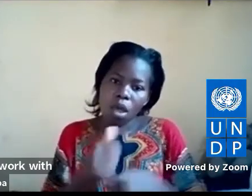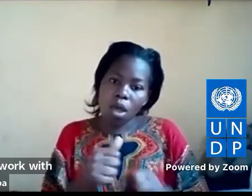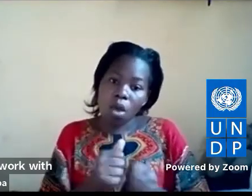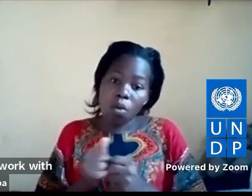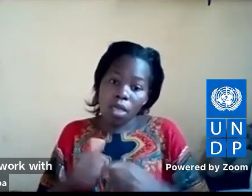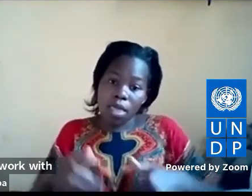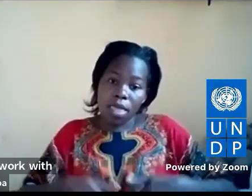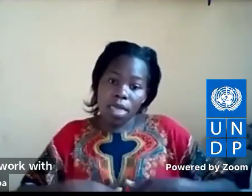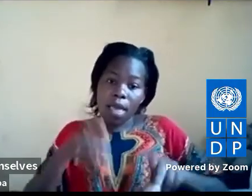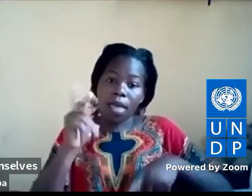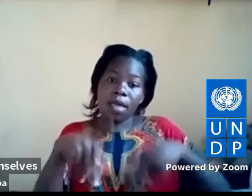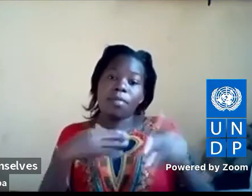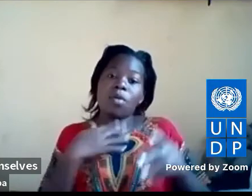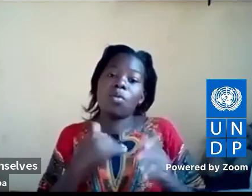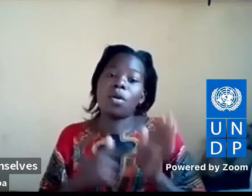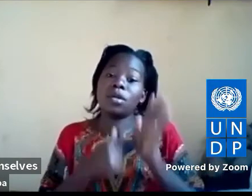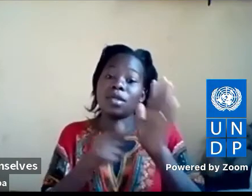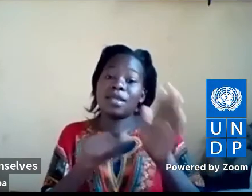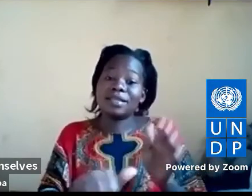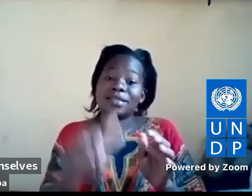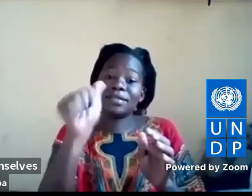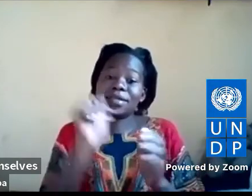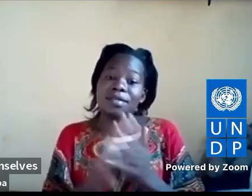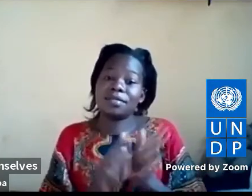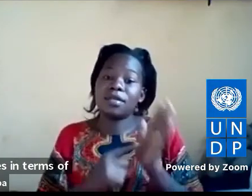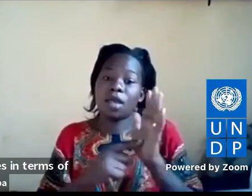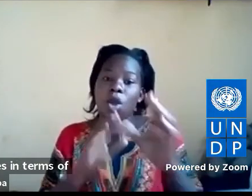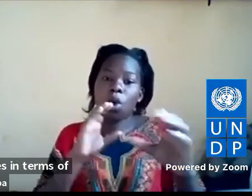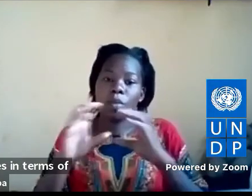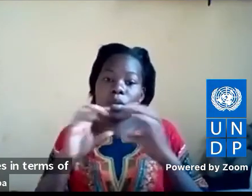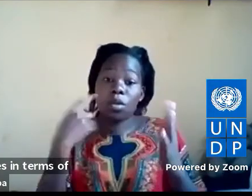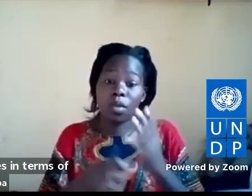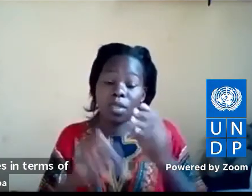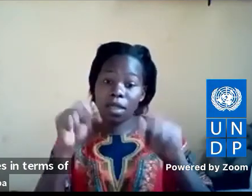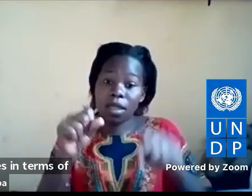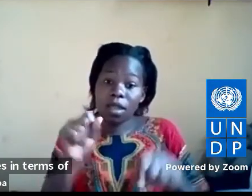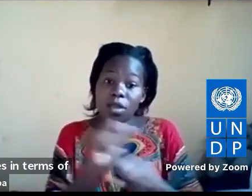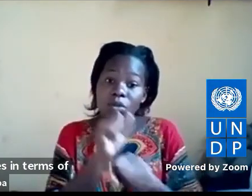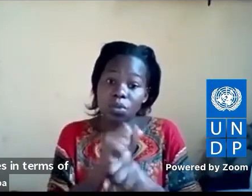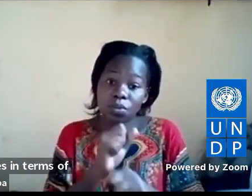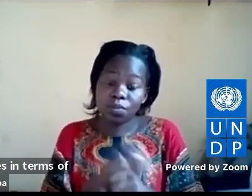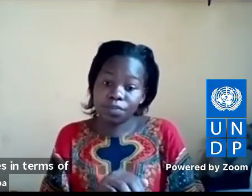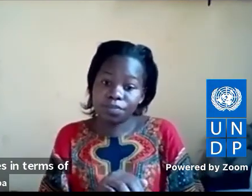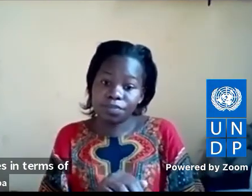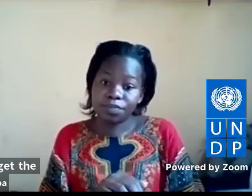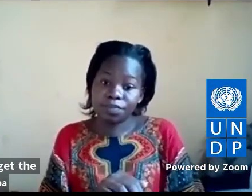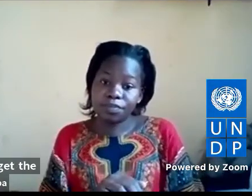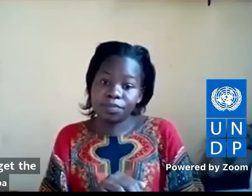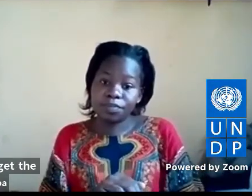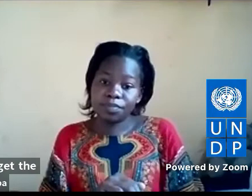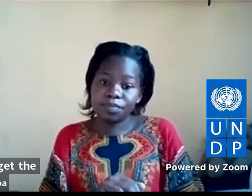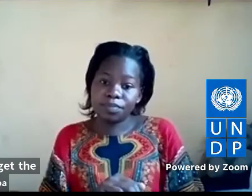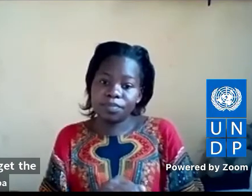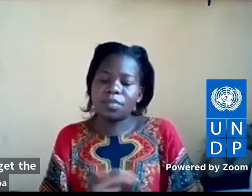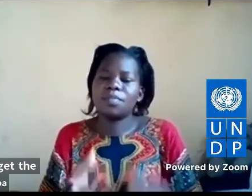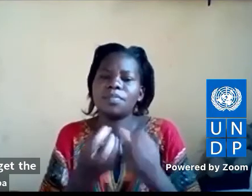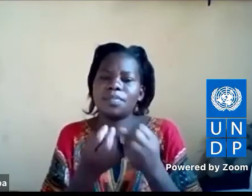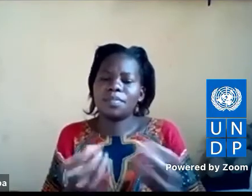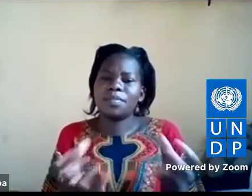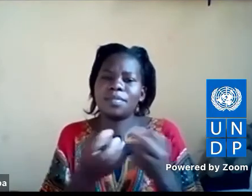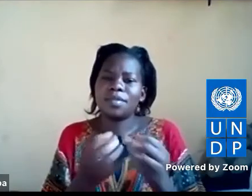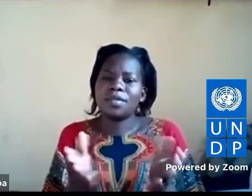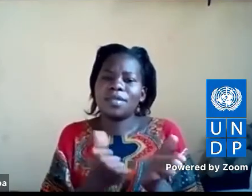express themselves in terms of communicating what they are able to, targeting the extractive sector. There's need for